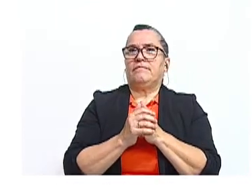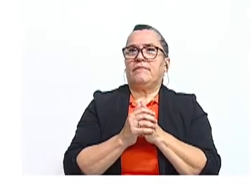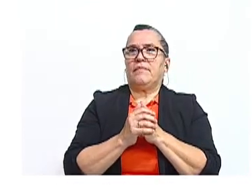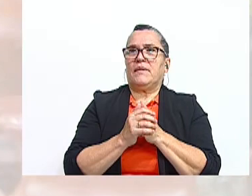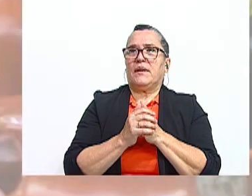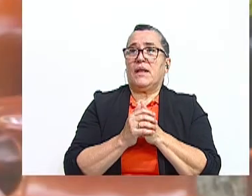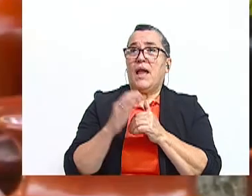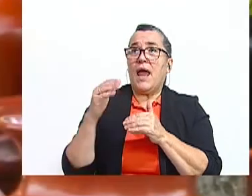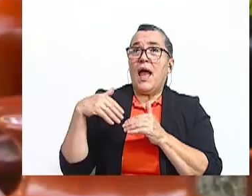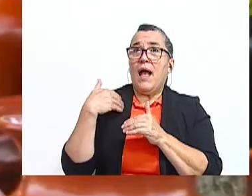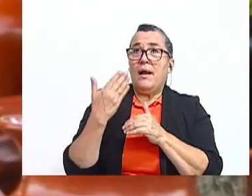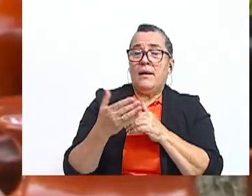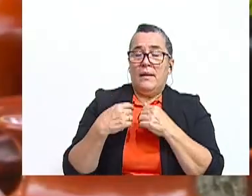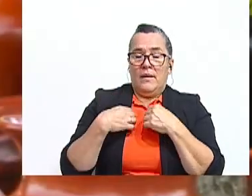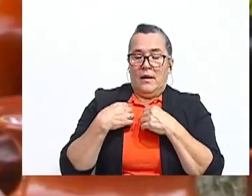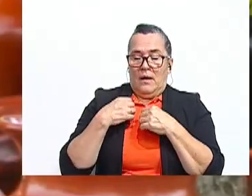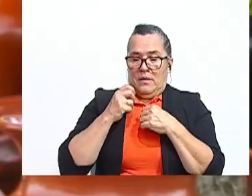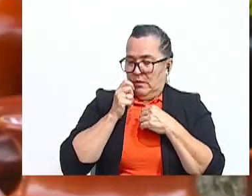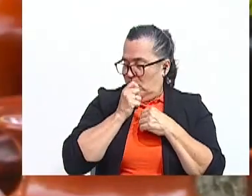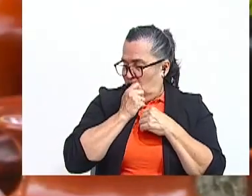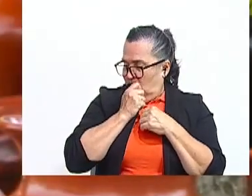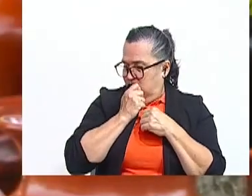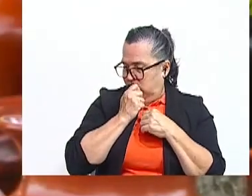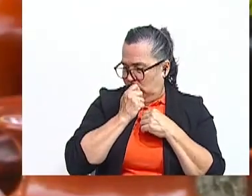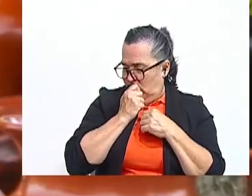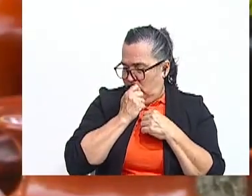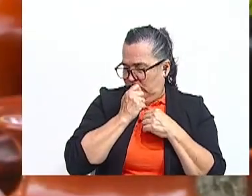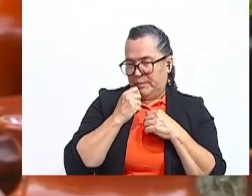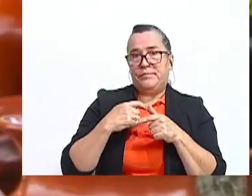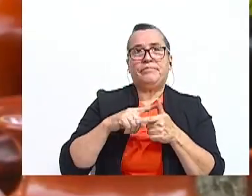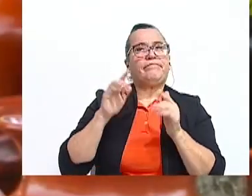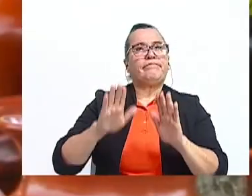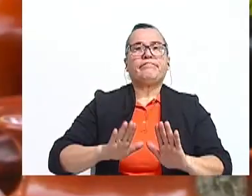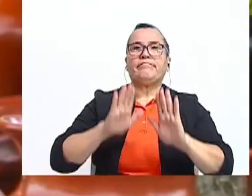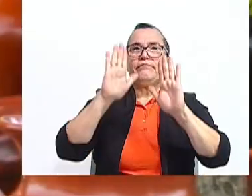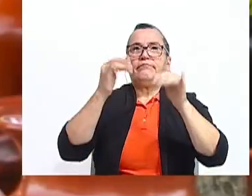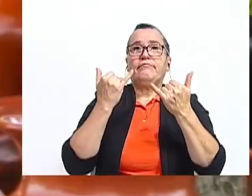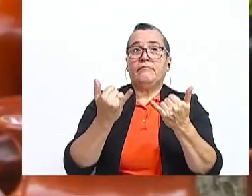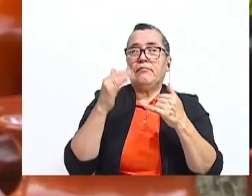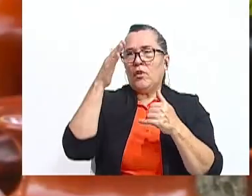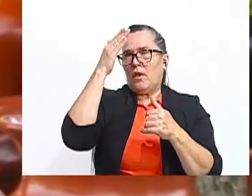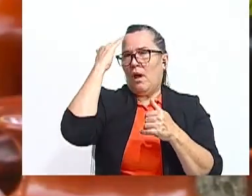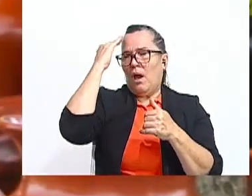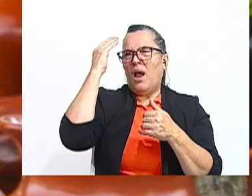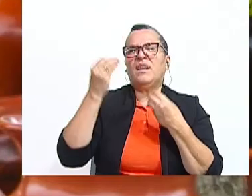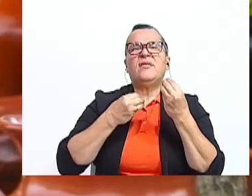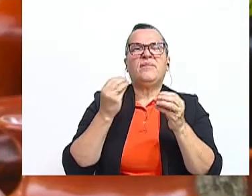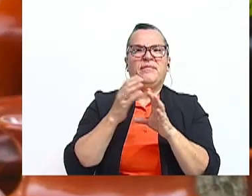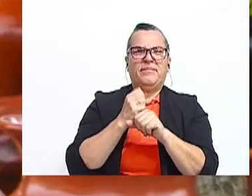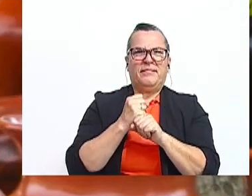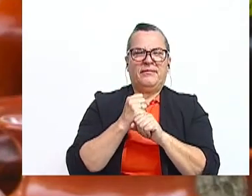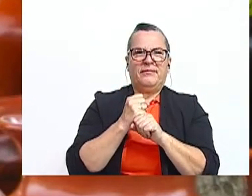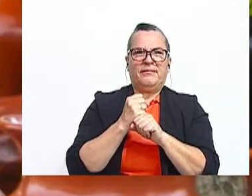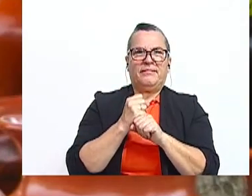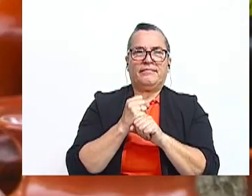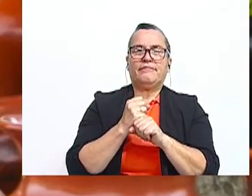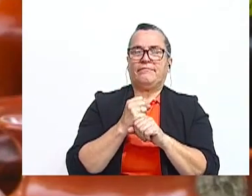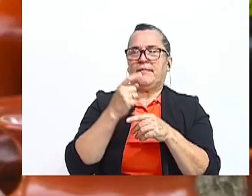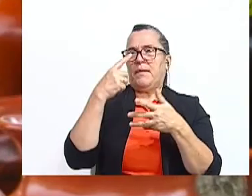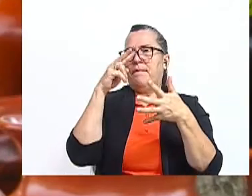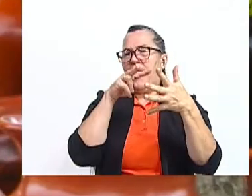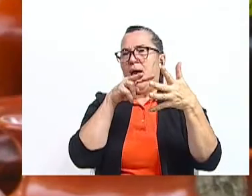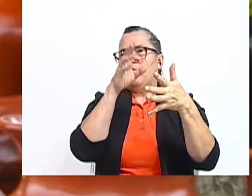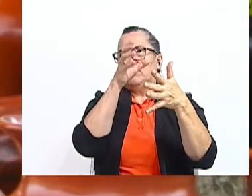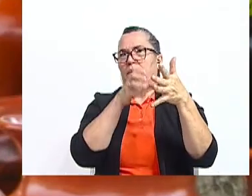okay, after we check that very well. Excellent, guys. Now that you know what you have to do in your paragraph, let's check the